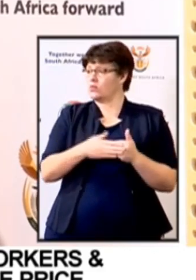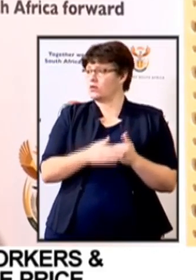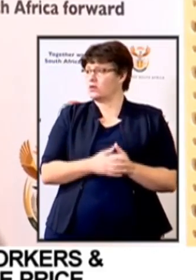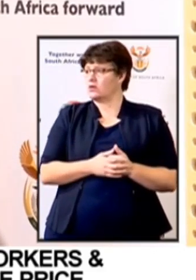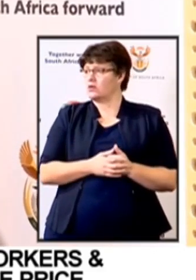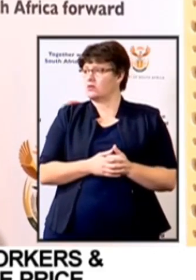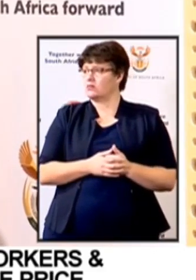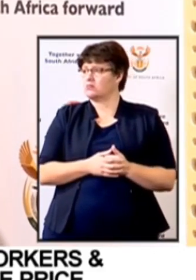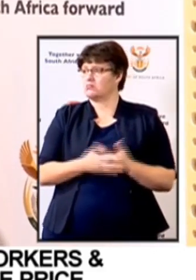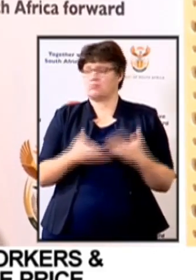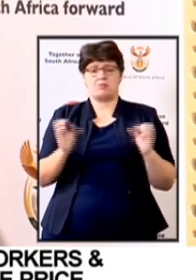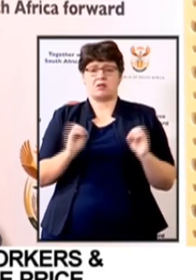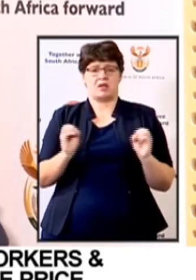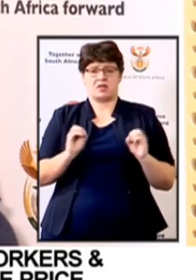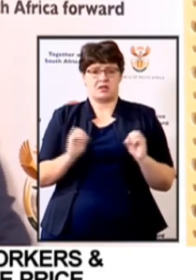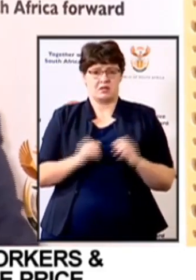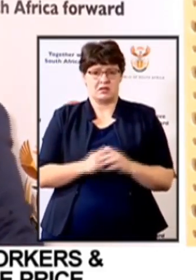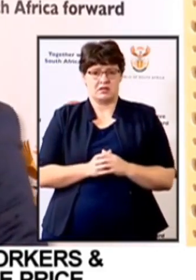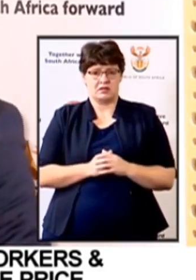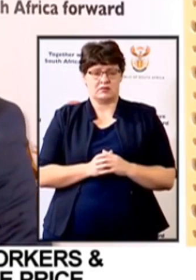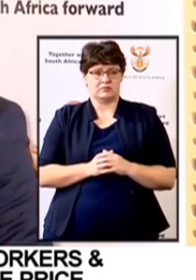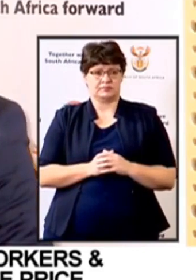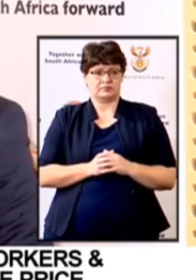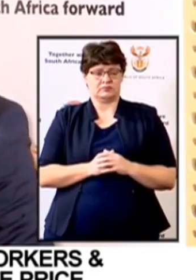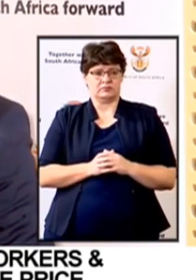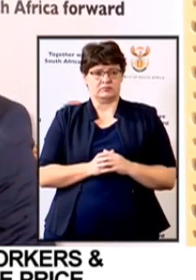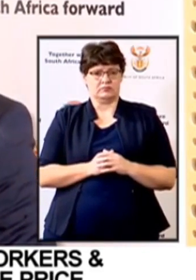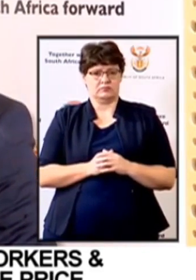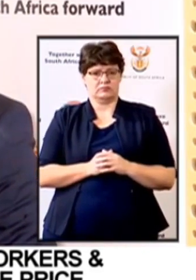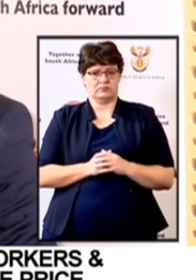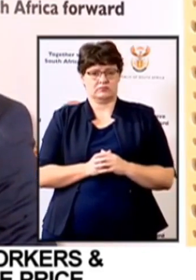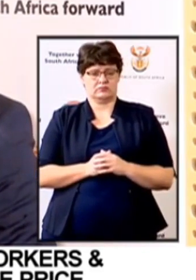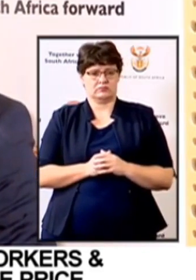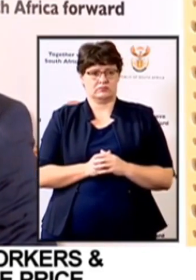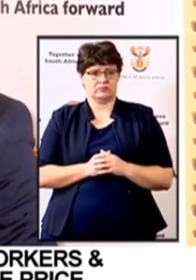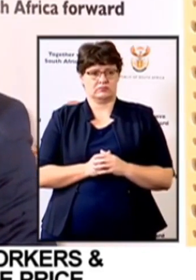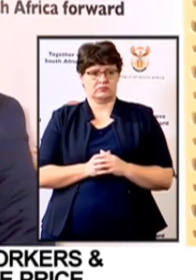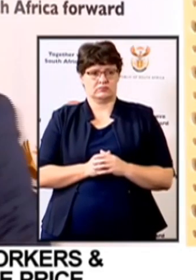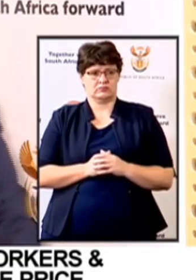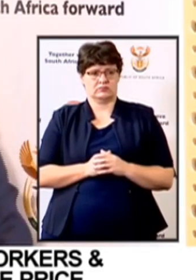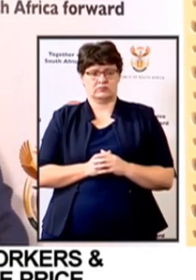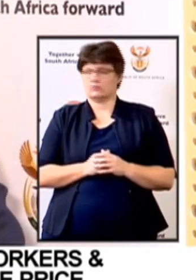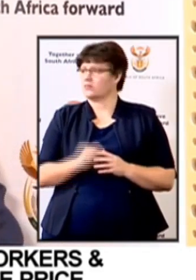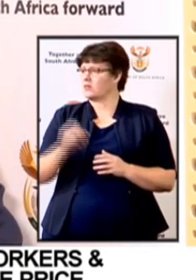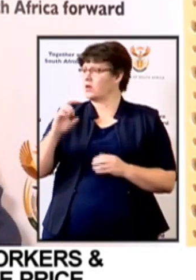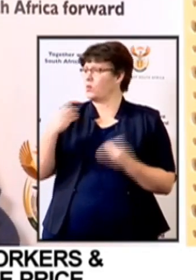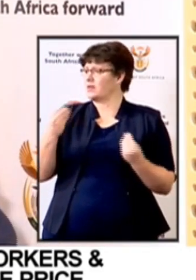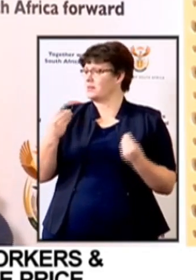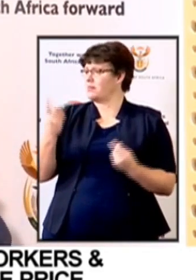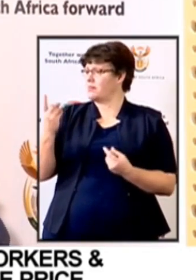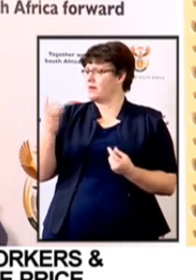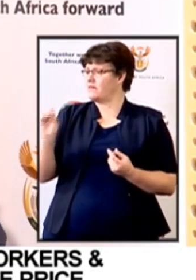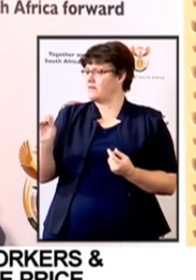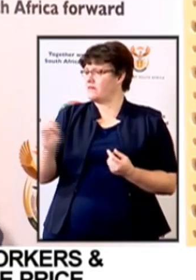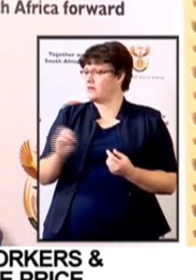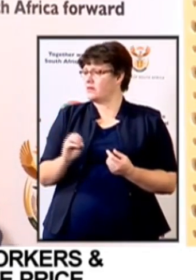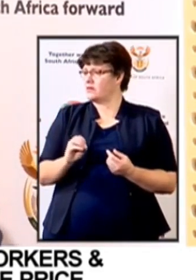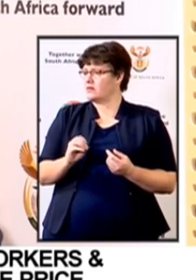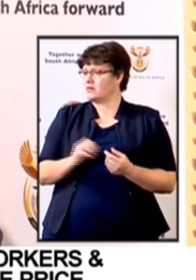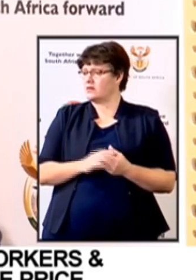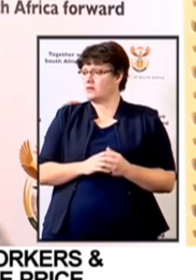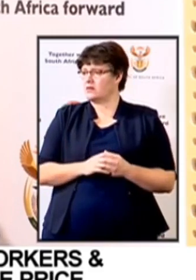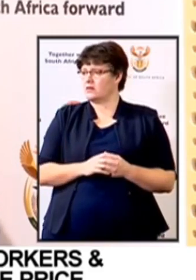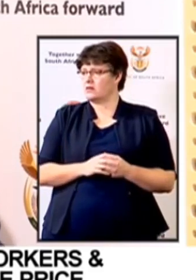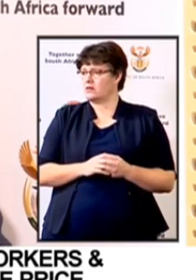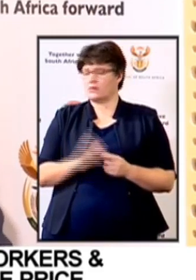We don't have anyone yet. Okay. I think, Minister, you can respond. Oh, do you have SMSs? No, thanks,